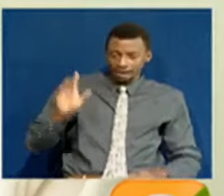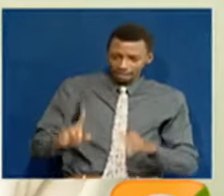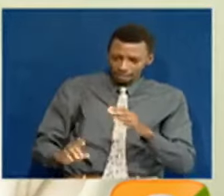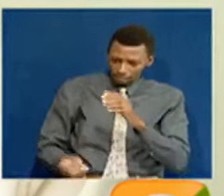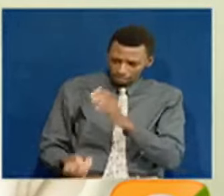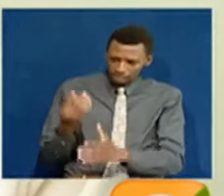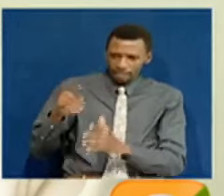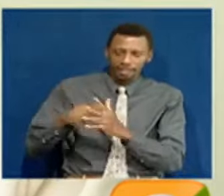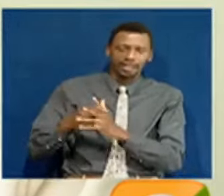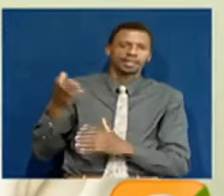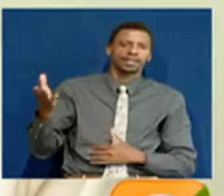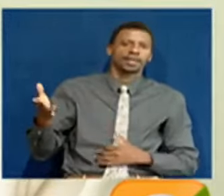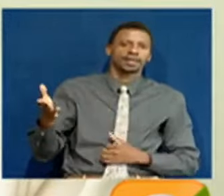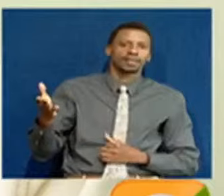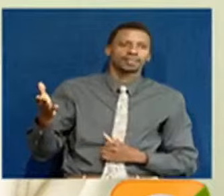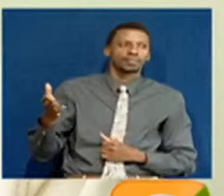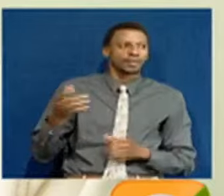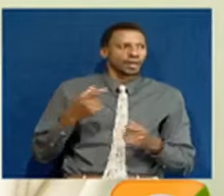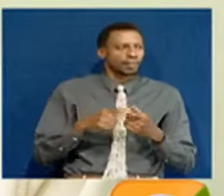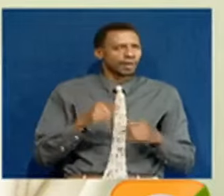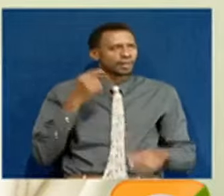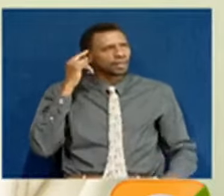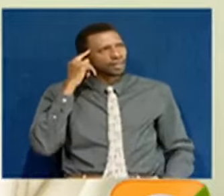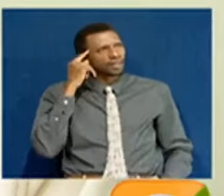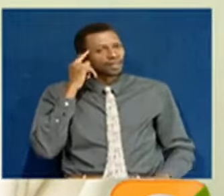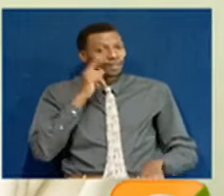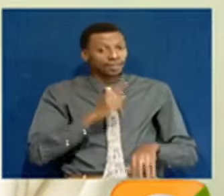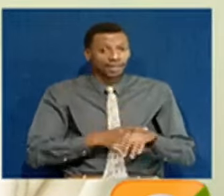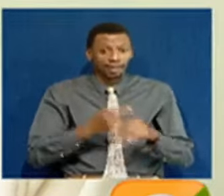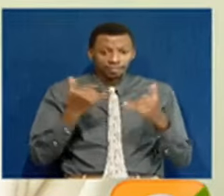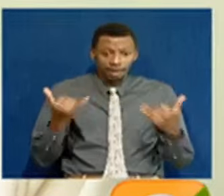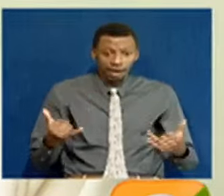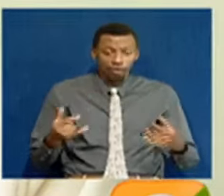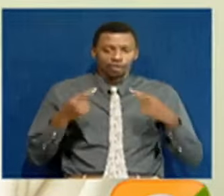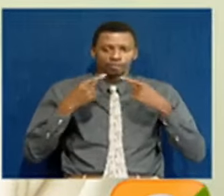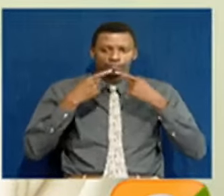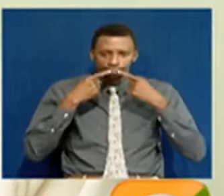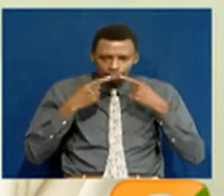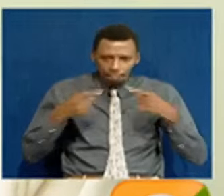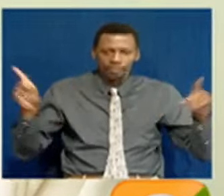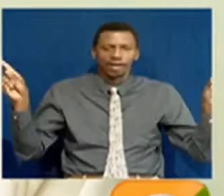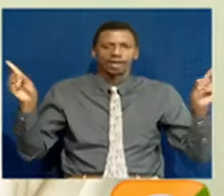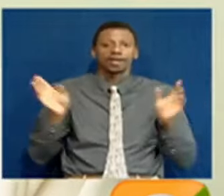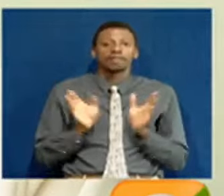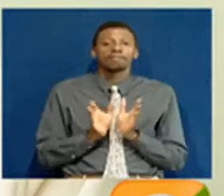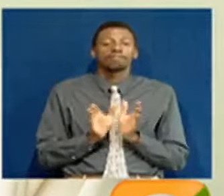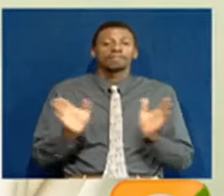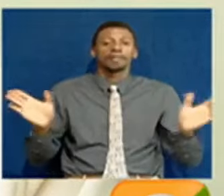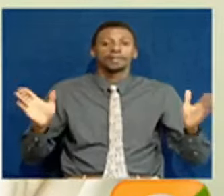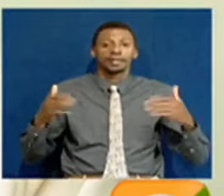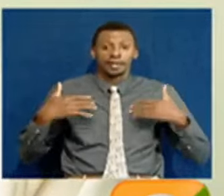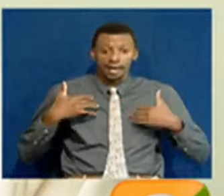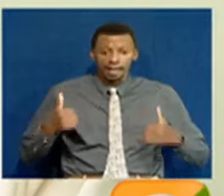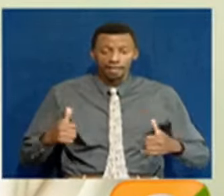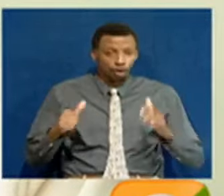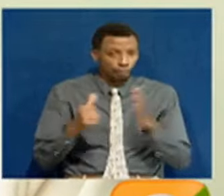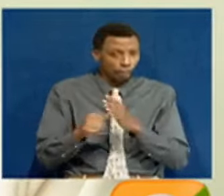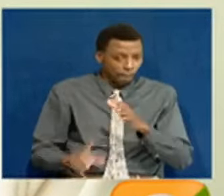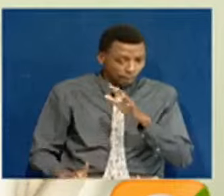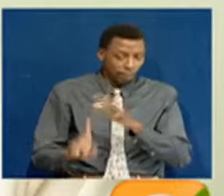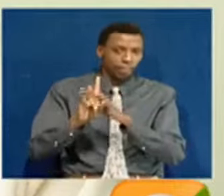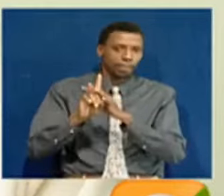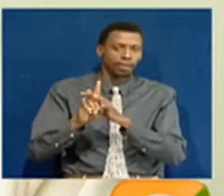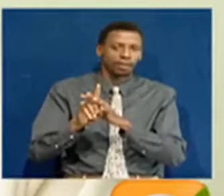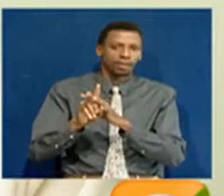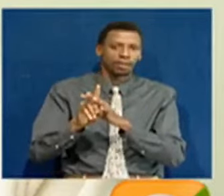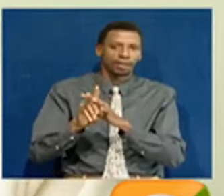time. But I think now that it has been declared a public health emergency, there